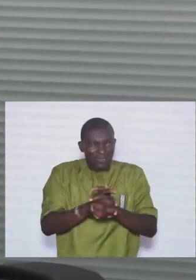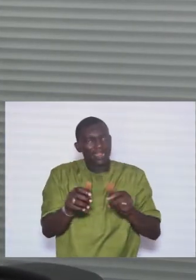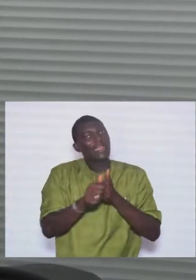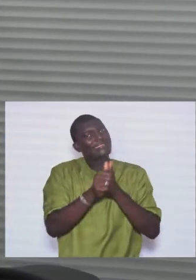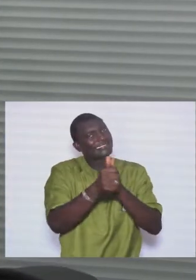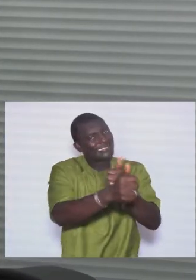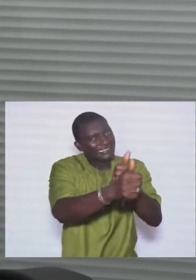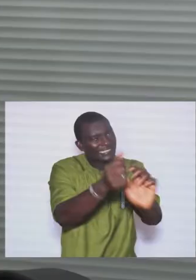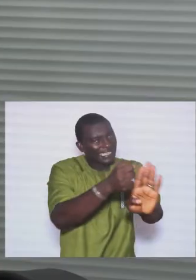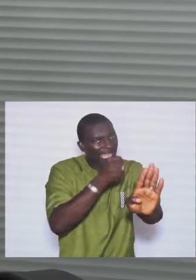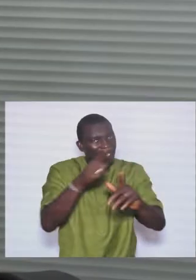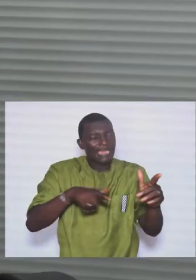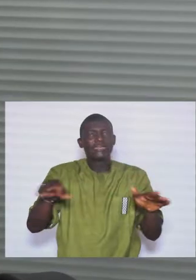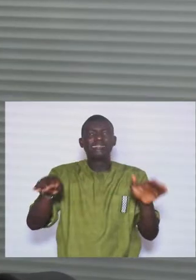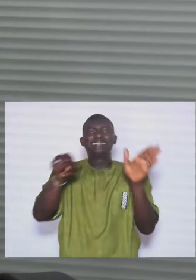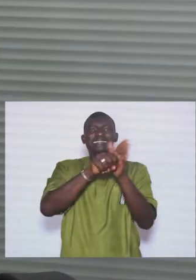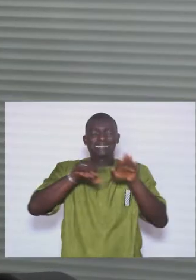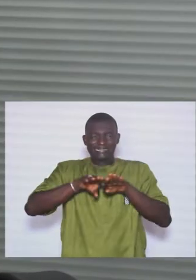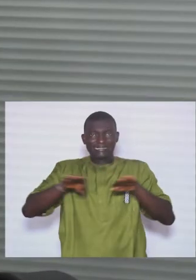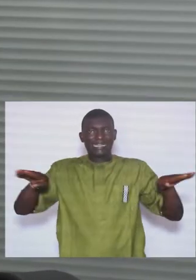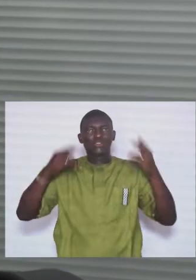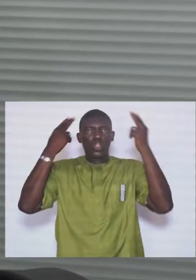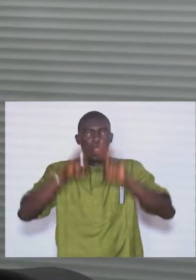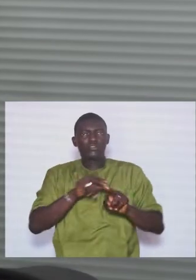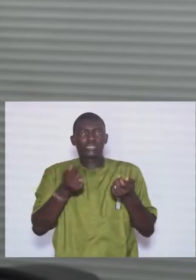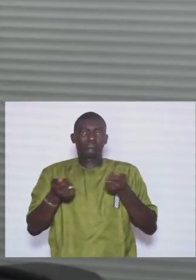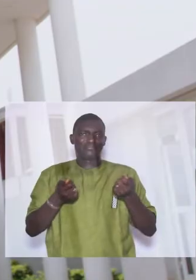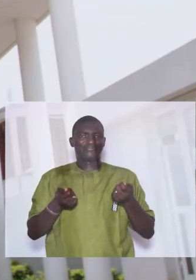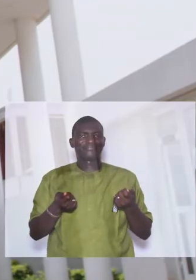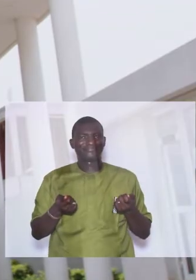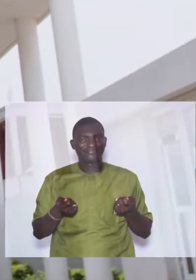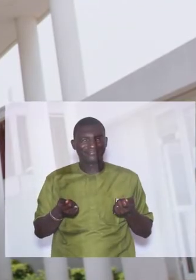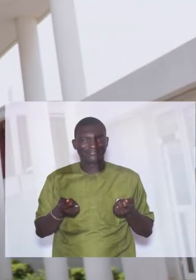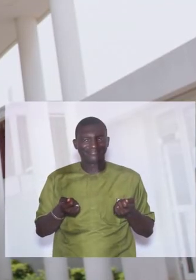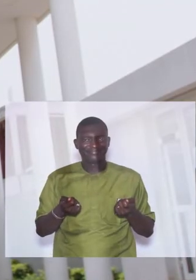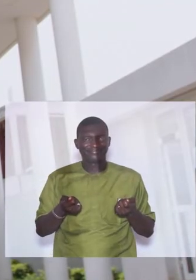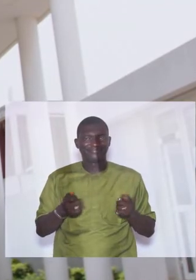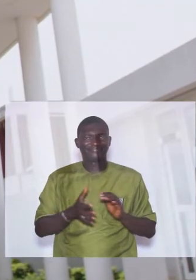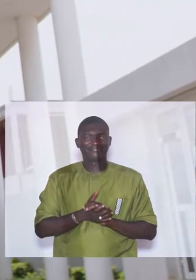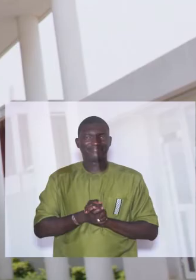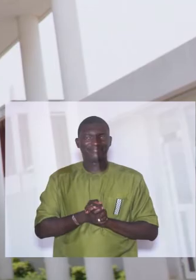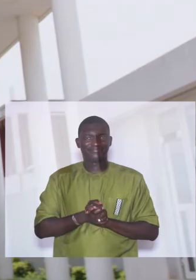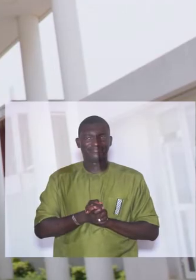of guidelines, standards, laws, and regulations.